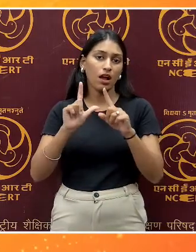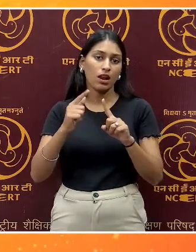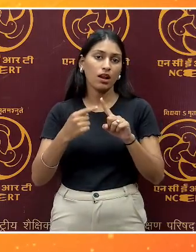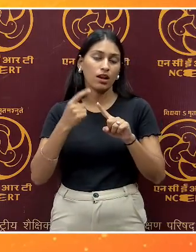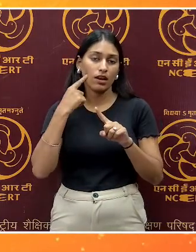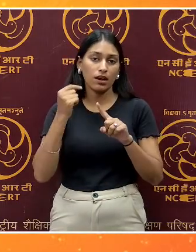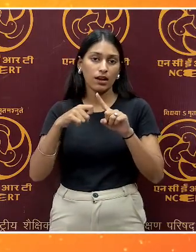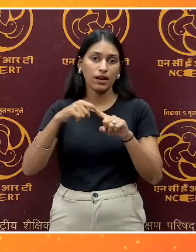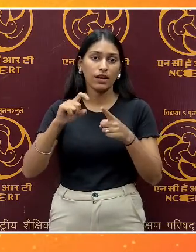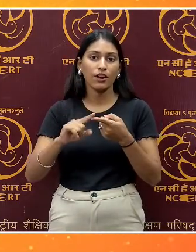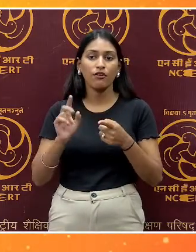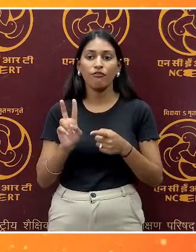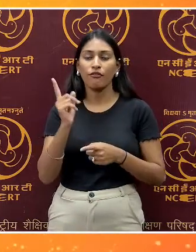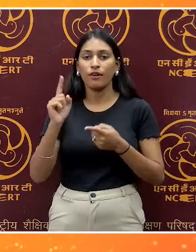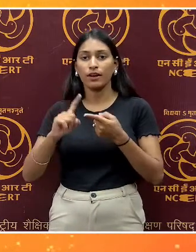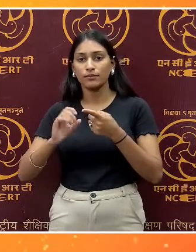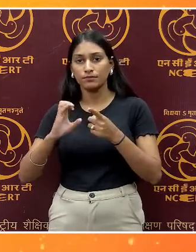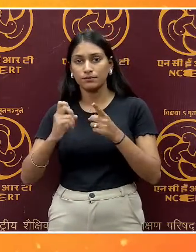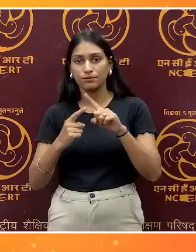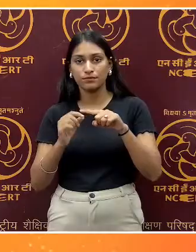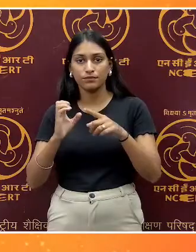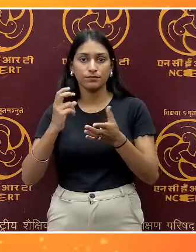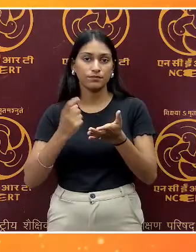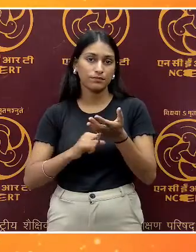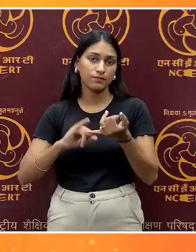Again, magnitude may be equal, may not be equal.